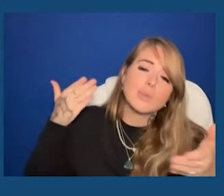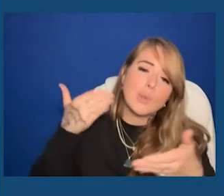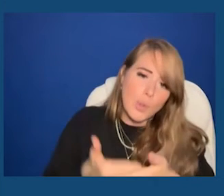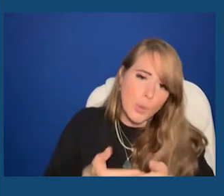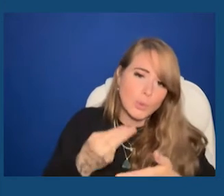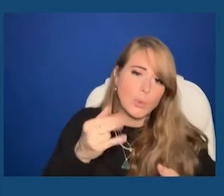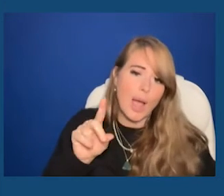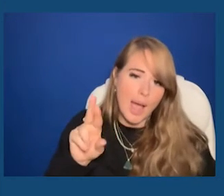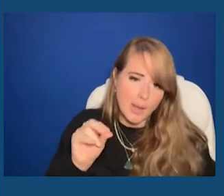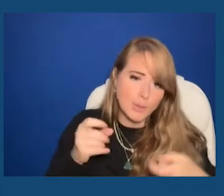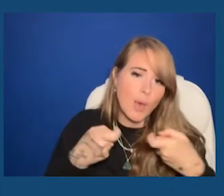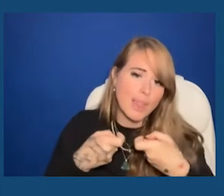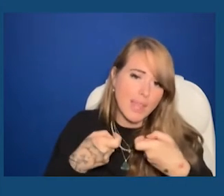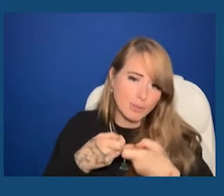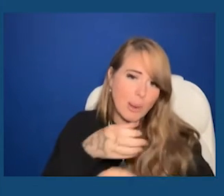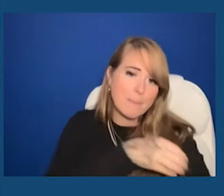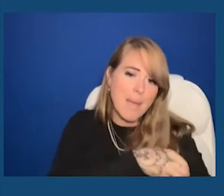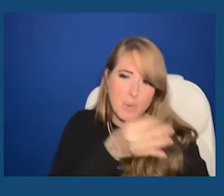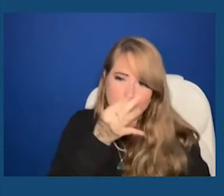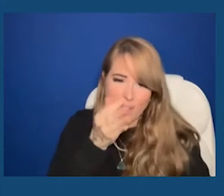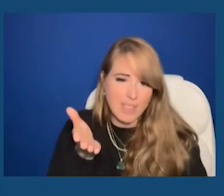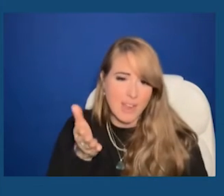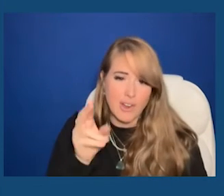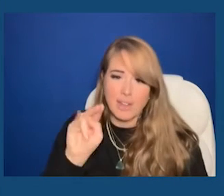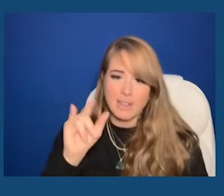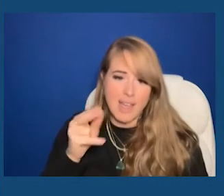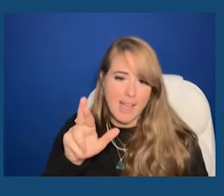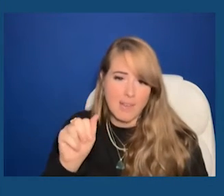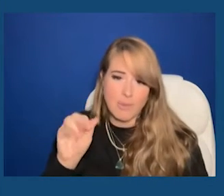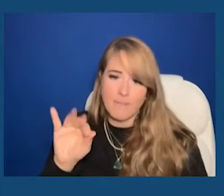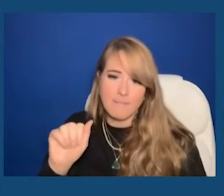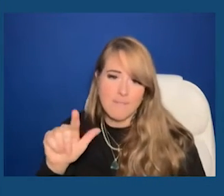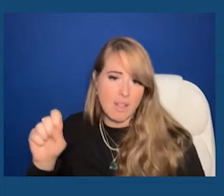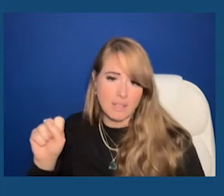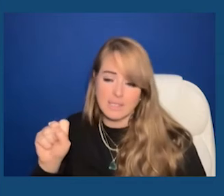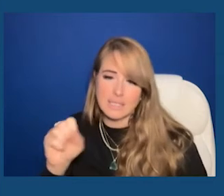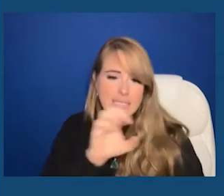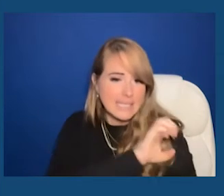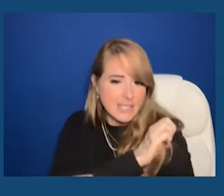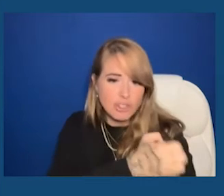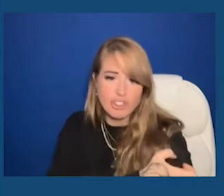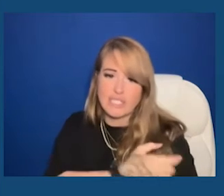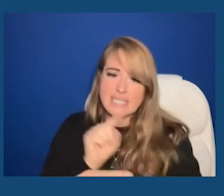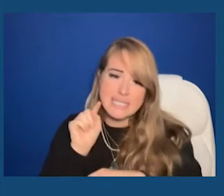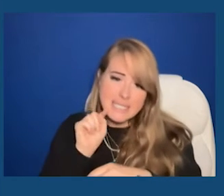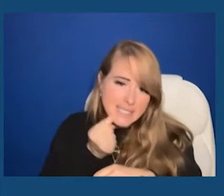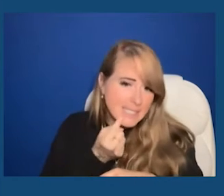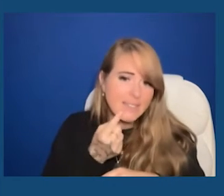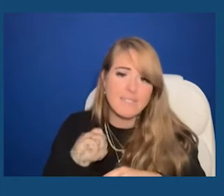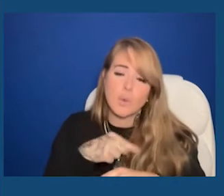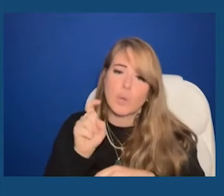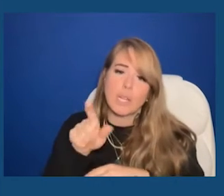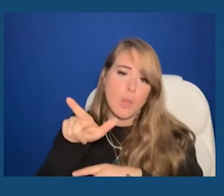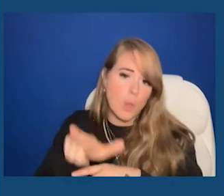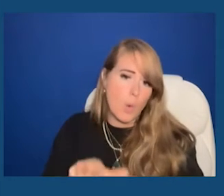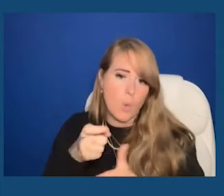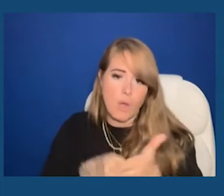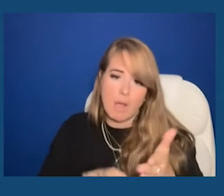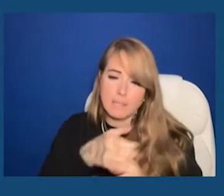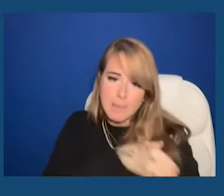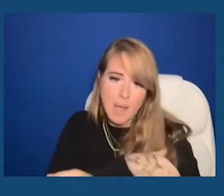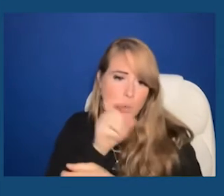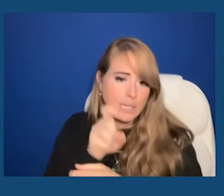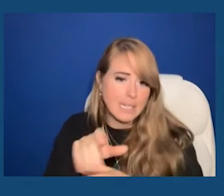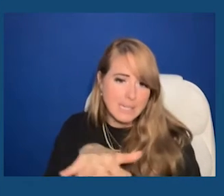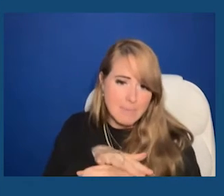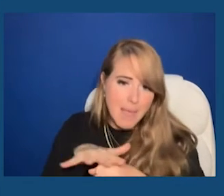hydroelectric power, right there, Niagara Falls. These are very energy intensive We need low-cost power. We need the space of a